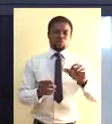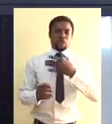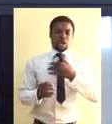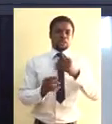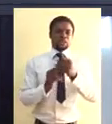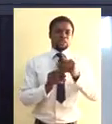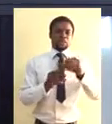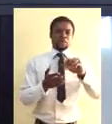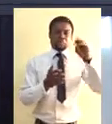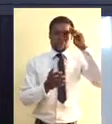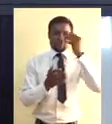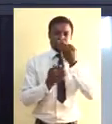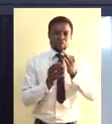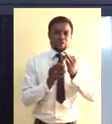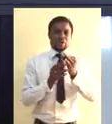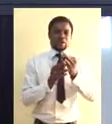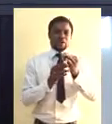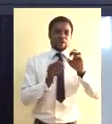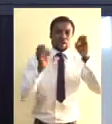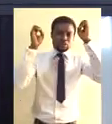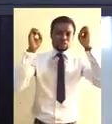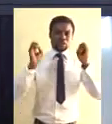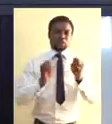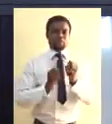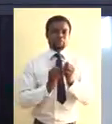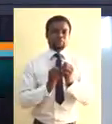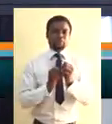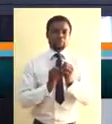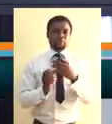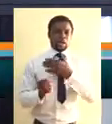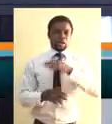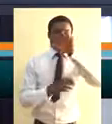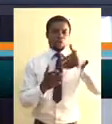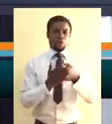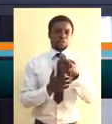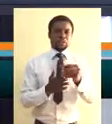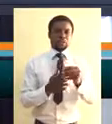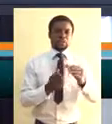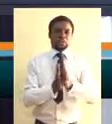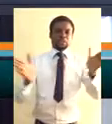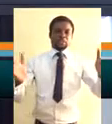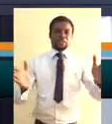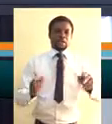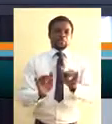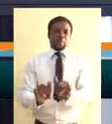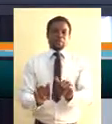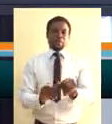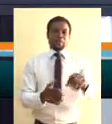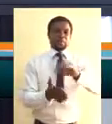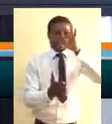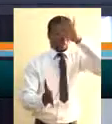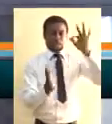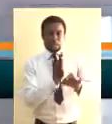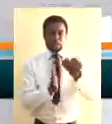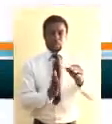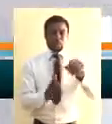Education, Mrs. Folashade Adefisayo. Not to forget the Permanent Secretary, Lagos State Ministry of Education, and all the General